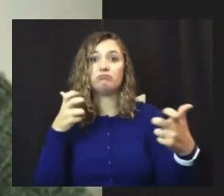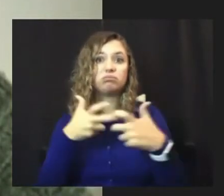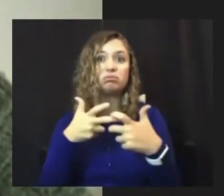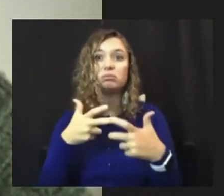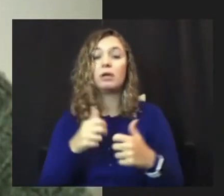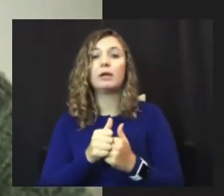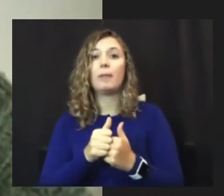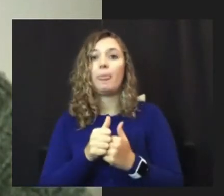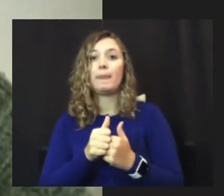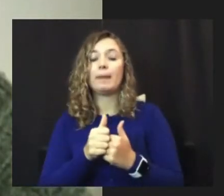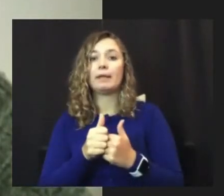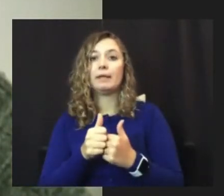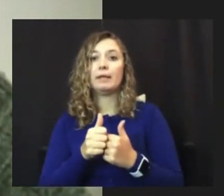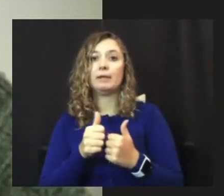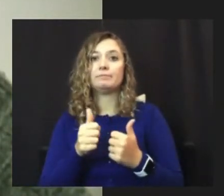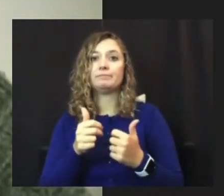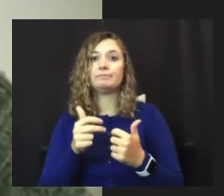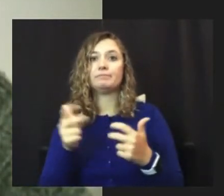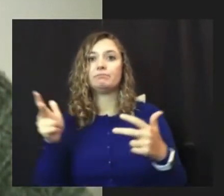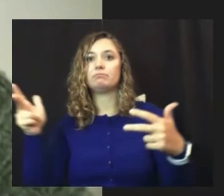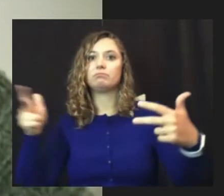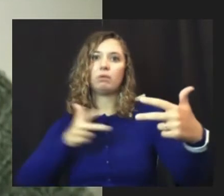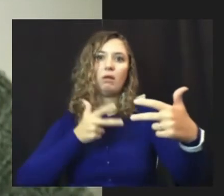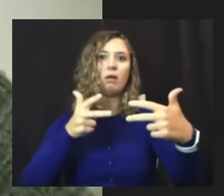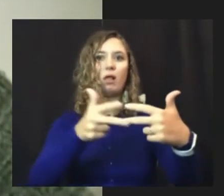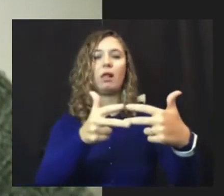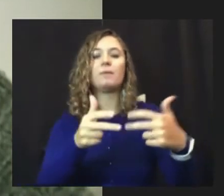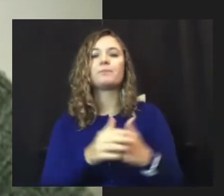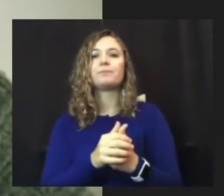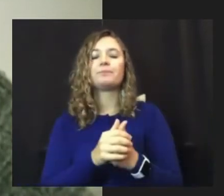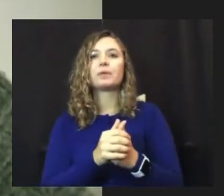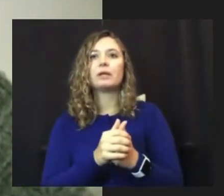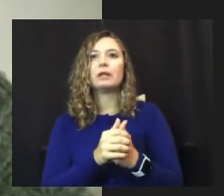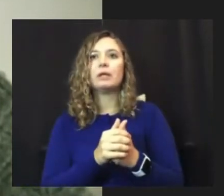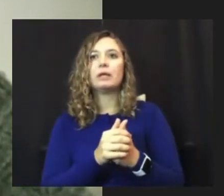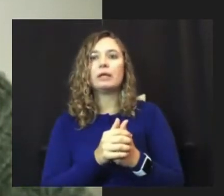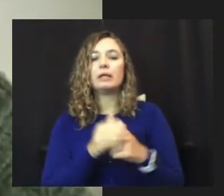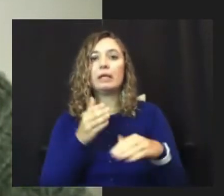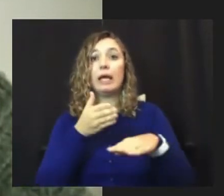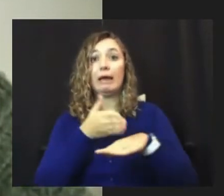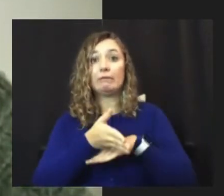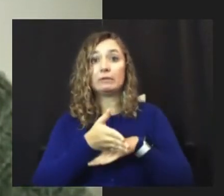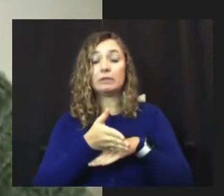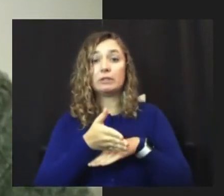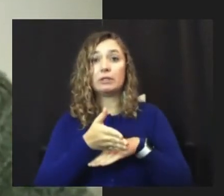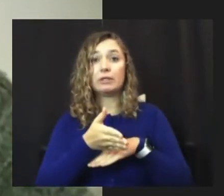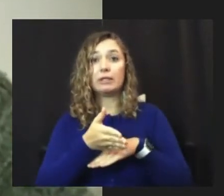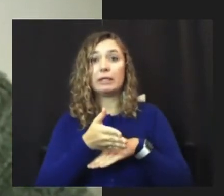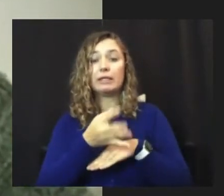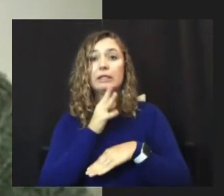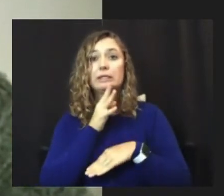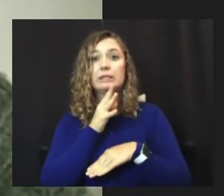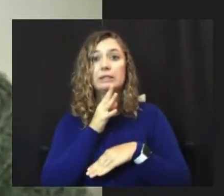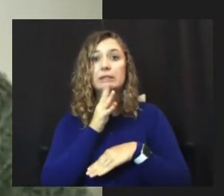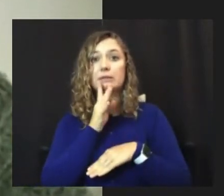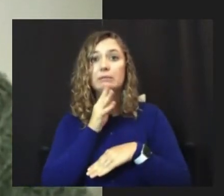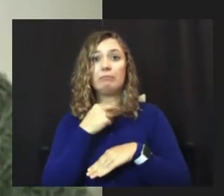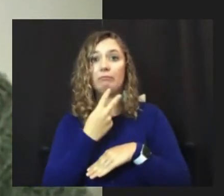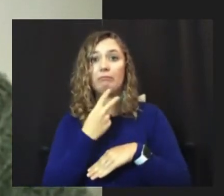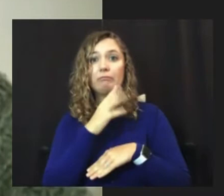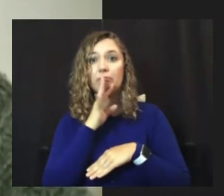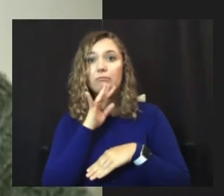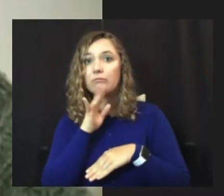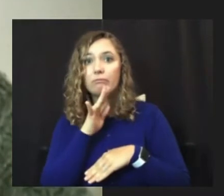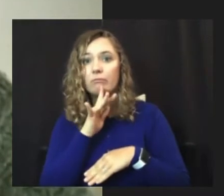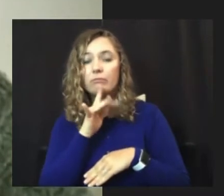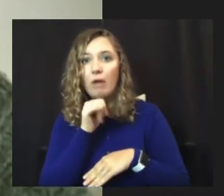hit another vehicle. When he came out of the vehicle, his speech didn't make any sense to anyone,